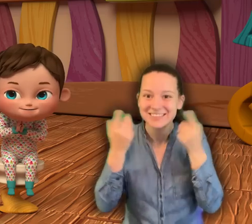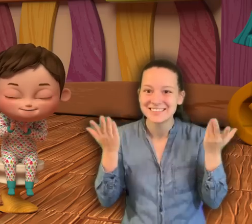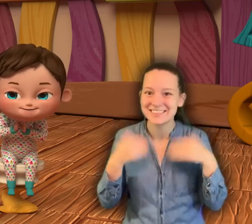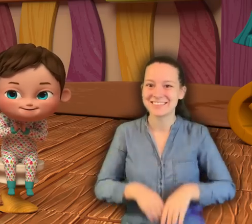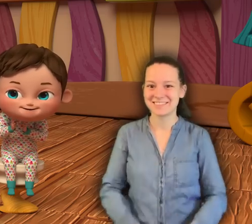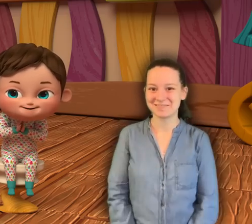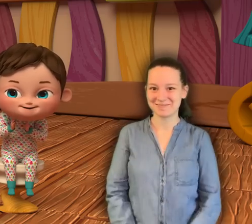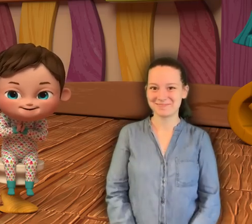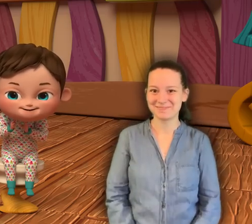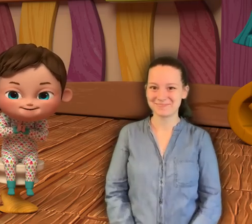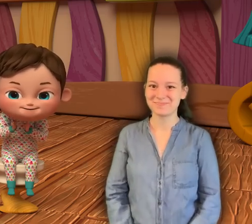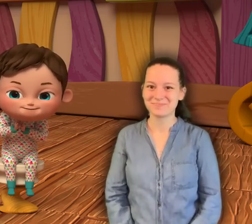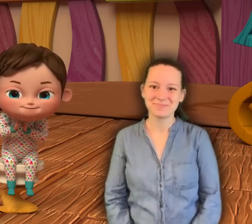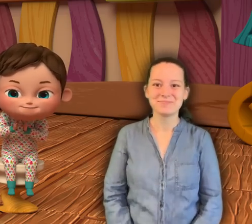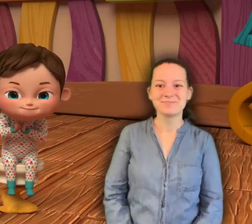lips